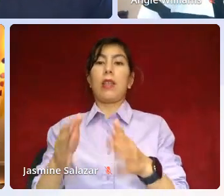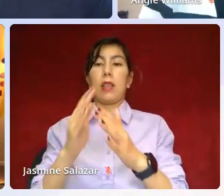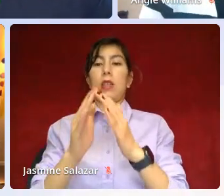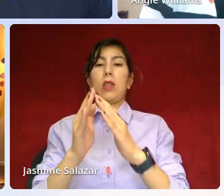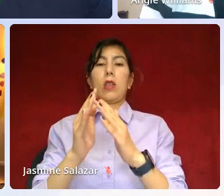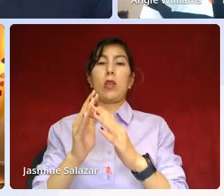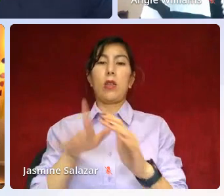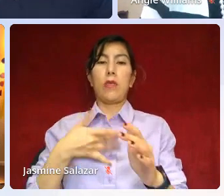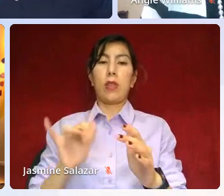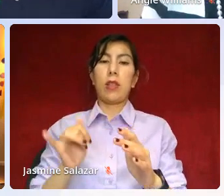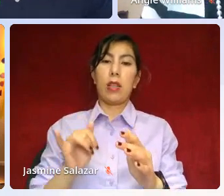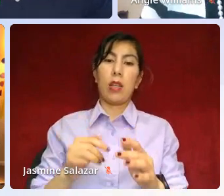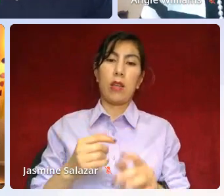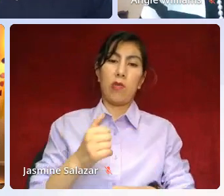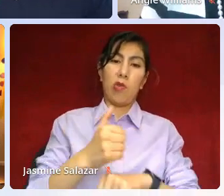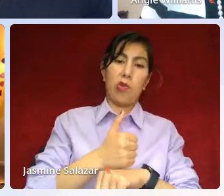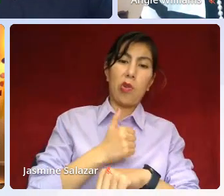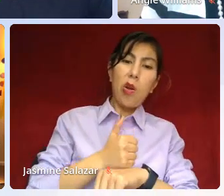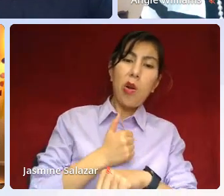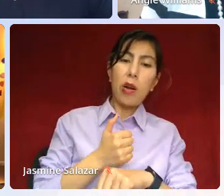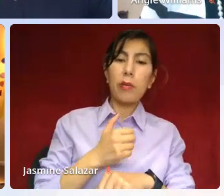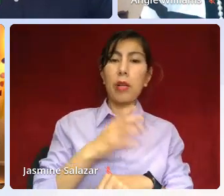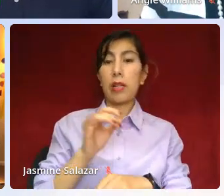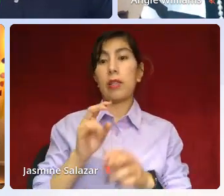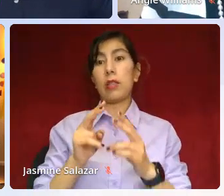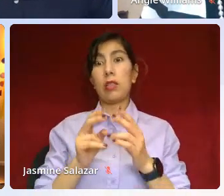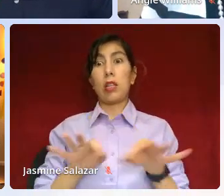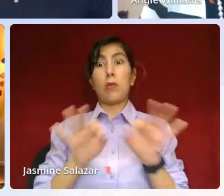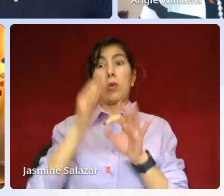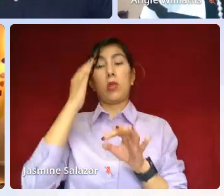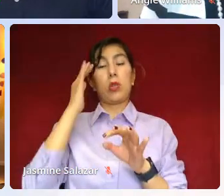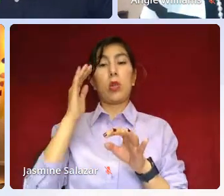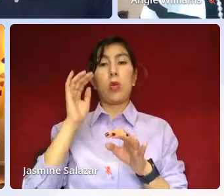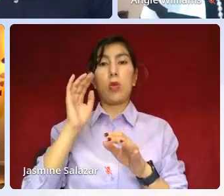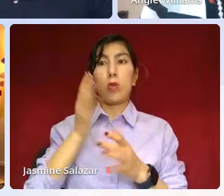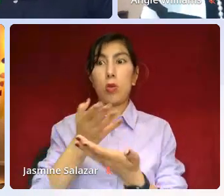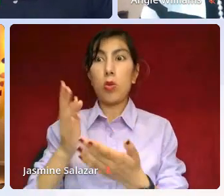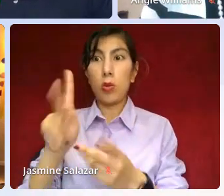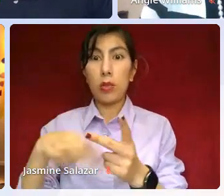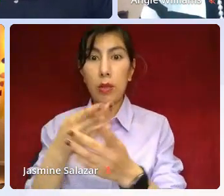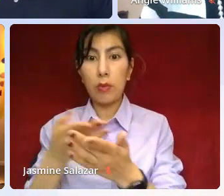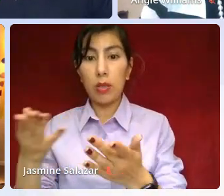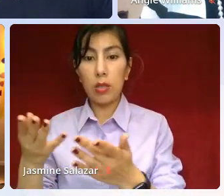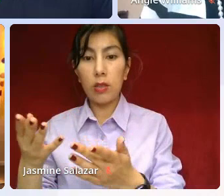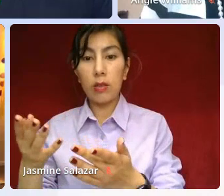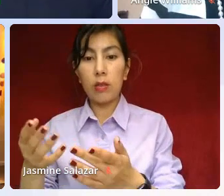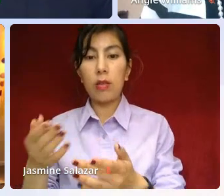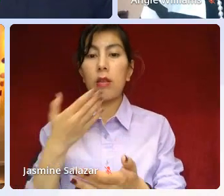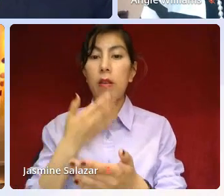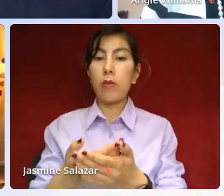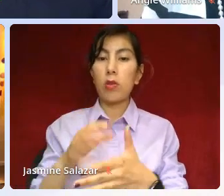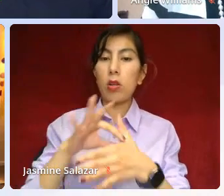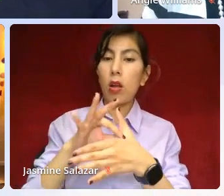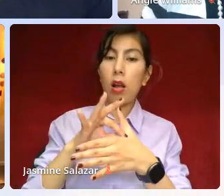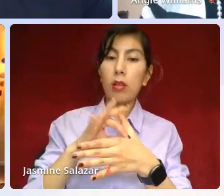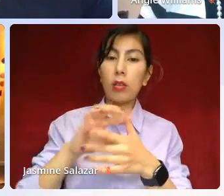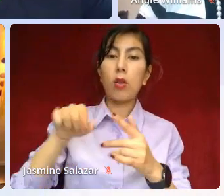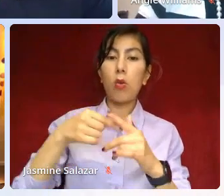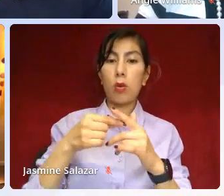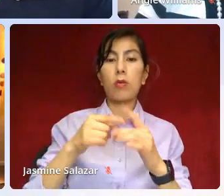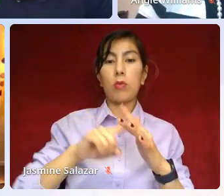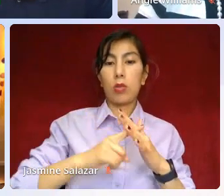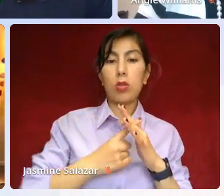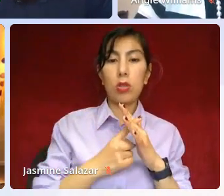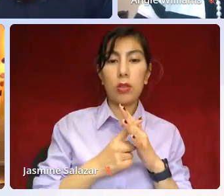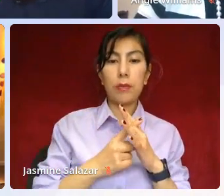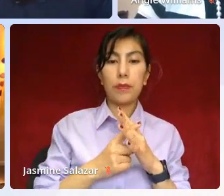feeling harmed, and it's important for us to know those types of things and get that good context when we get started. The